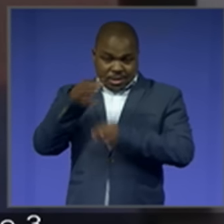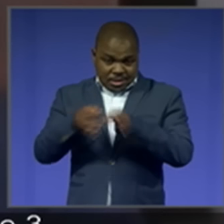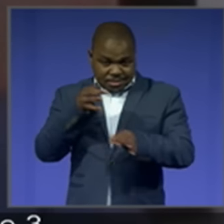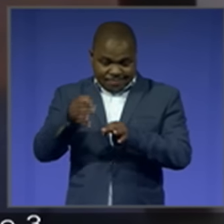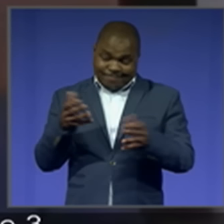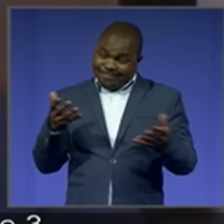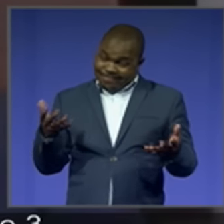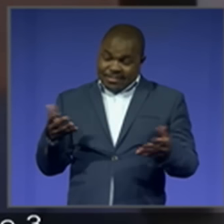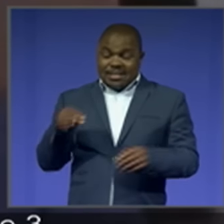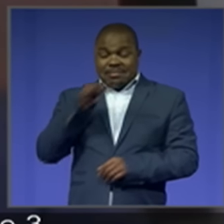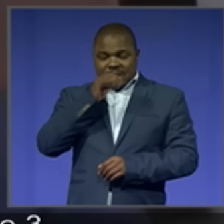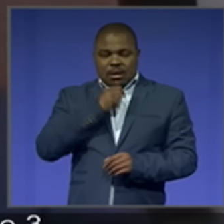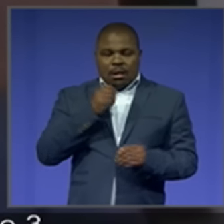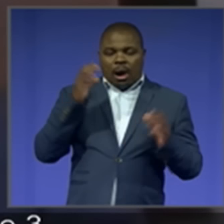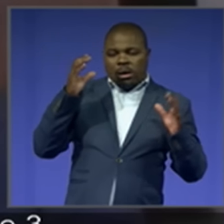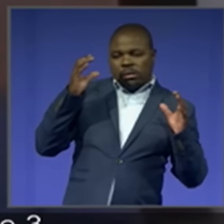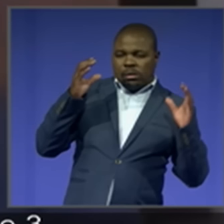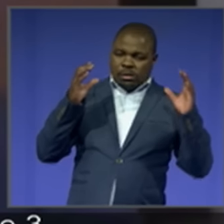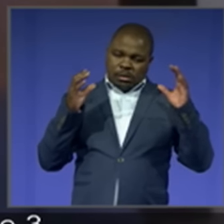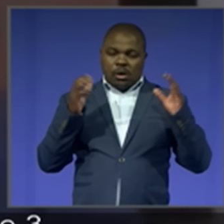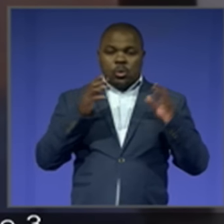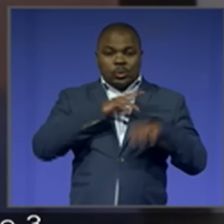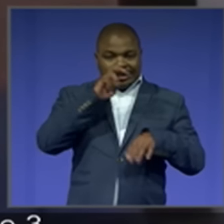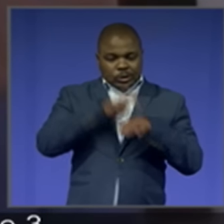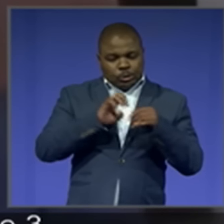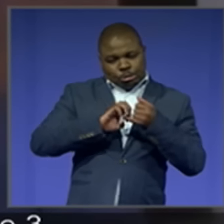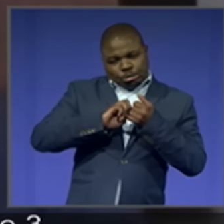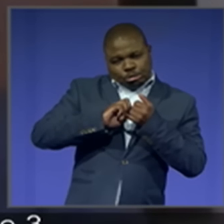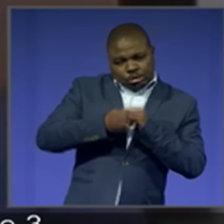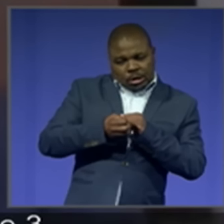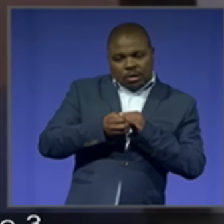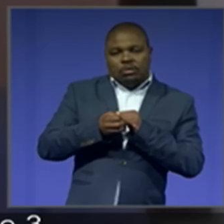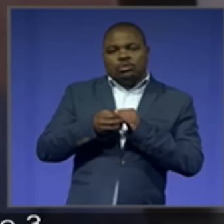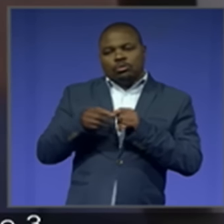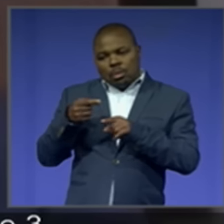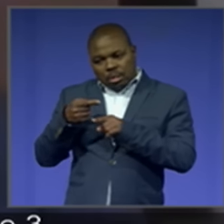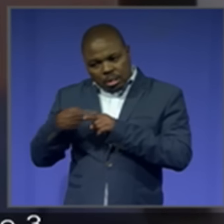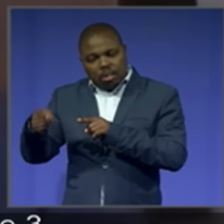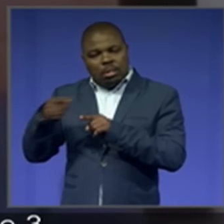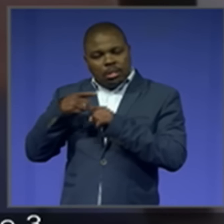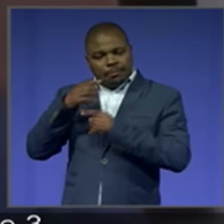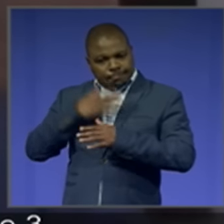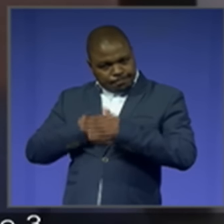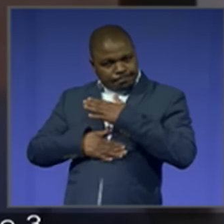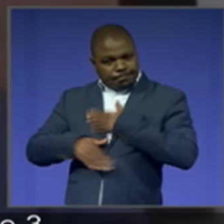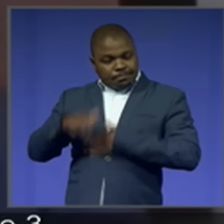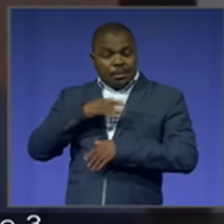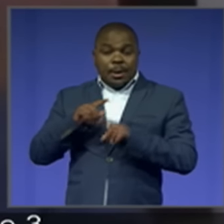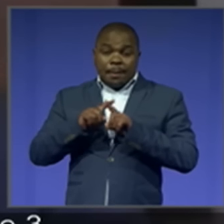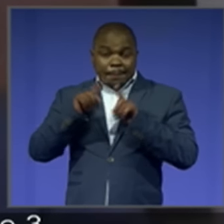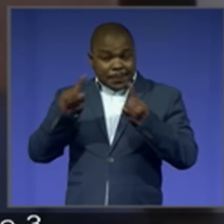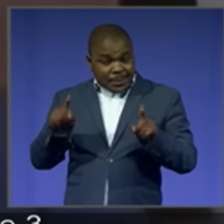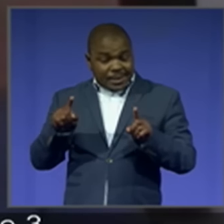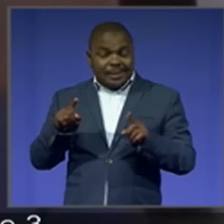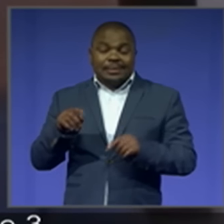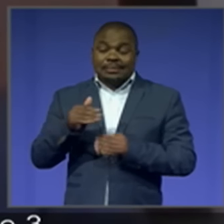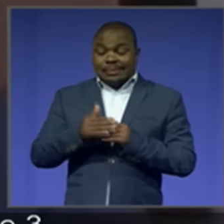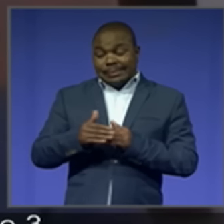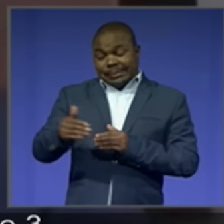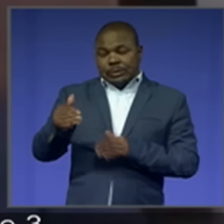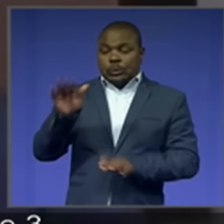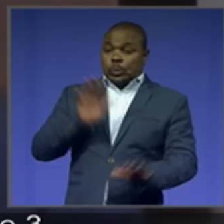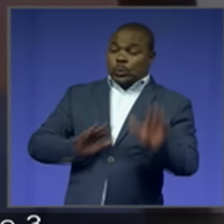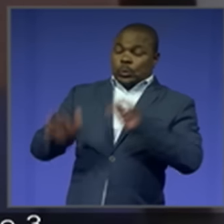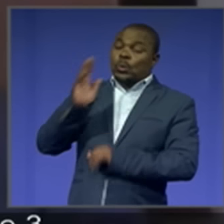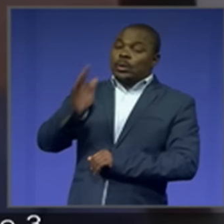dikoloto tseo re nang le tsona, re tshwanetse nne re tswele pele re lefela dikoloto tseno, fela re tlo haellwa ha bohloko